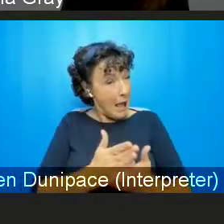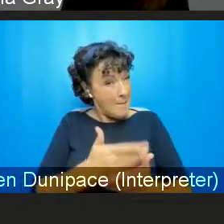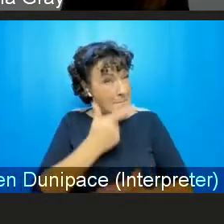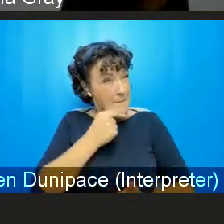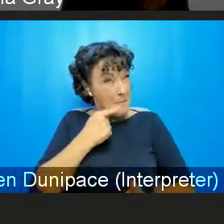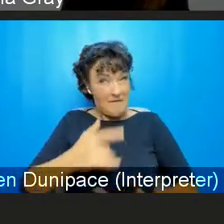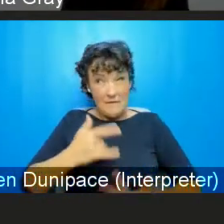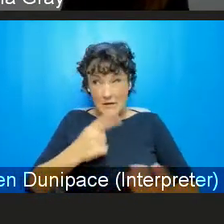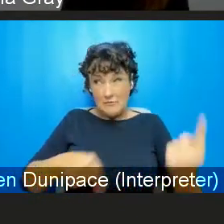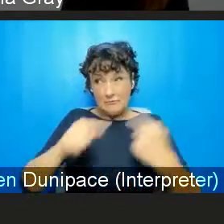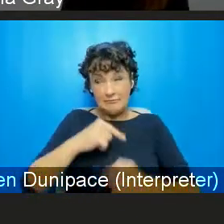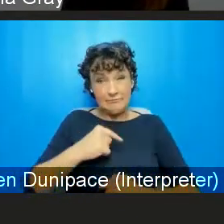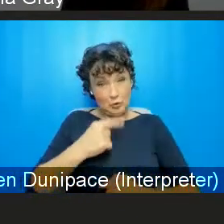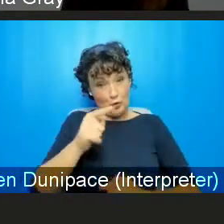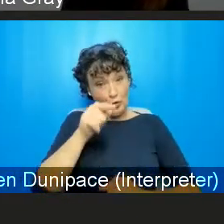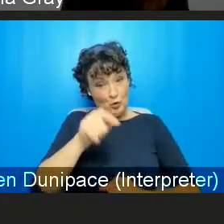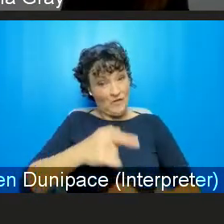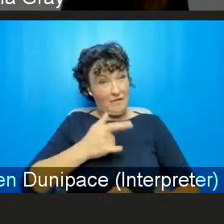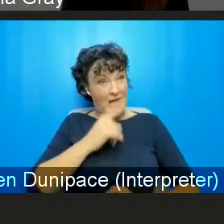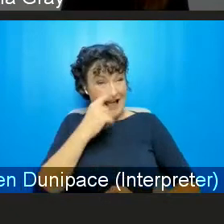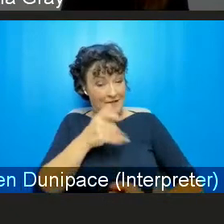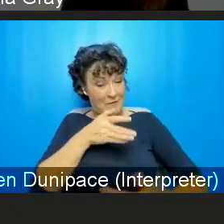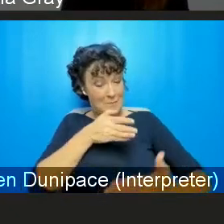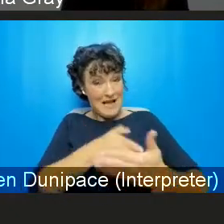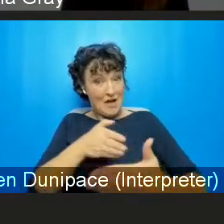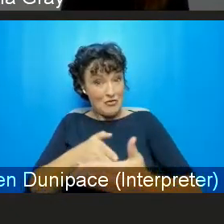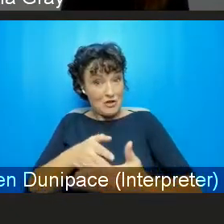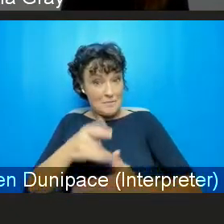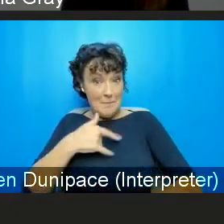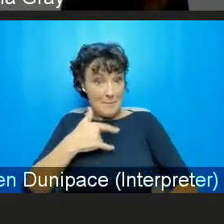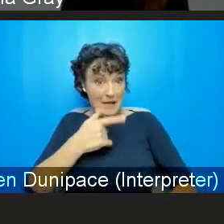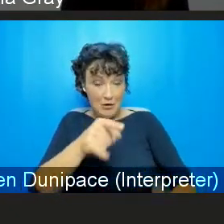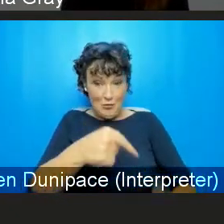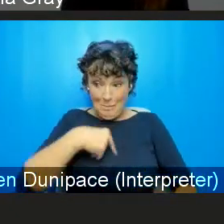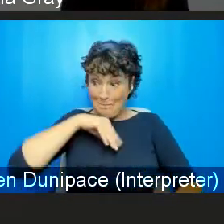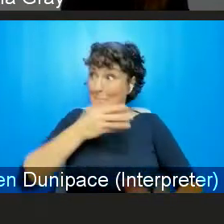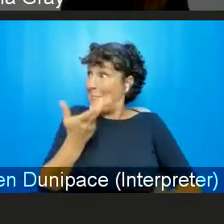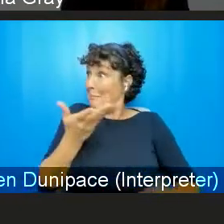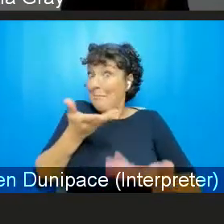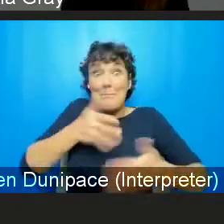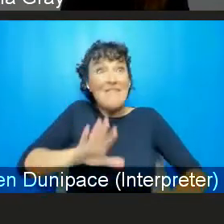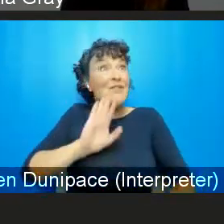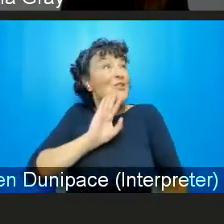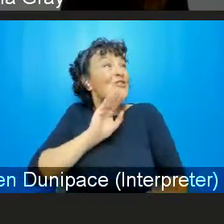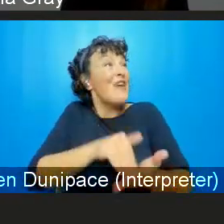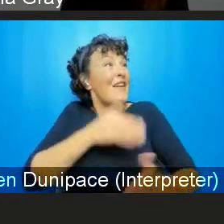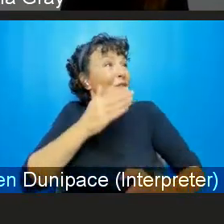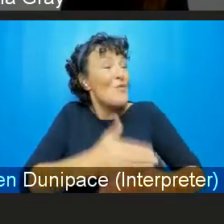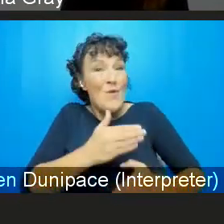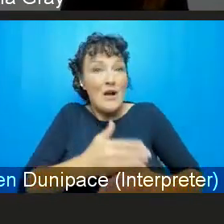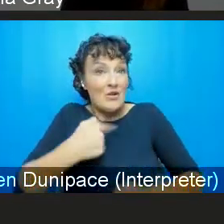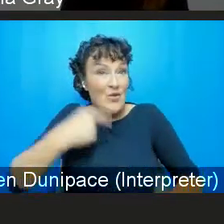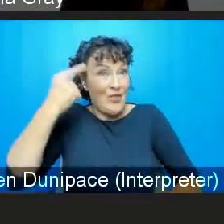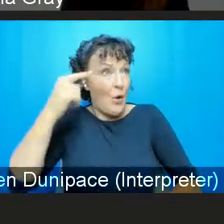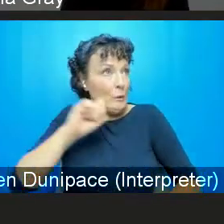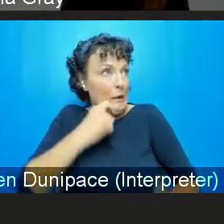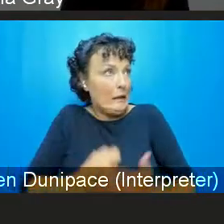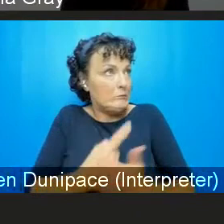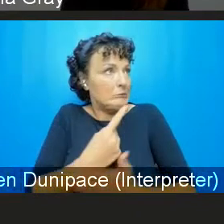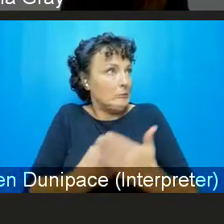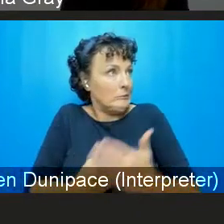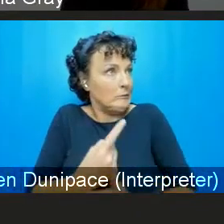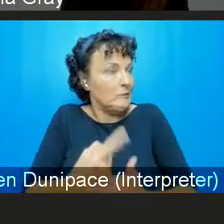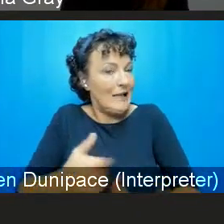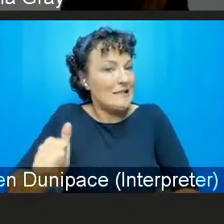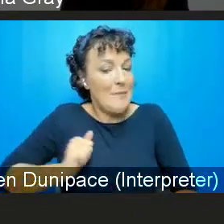perceived barriers that you maybe had preconceptions about that maybe didn't come true, and maybe some that you maybe